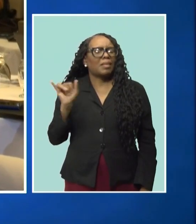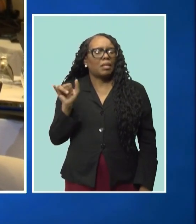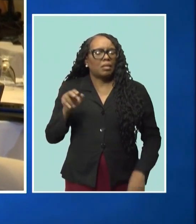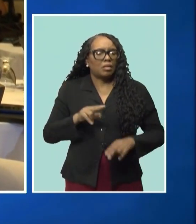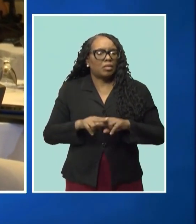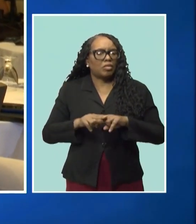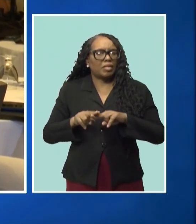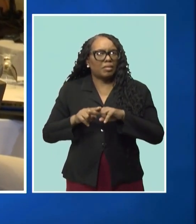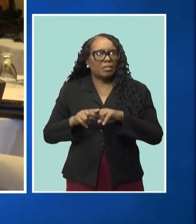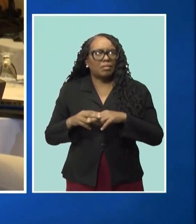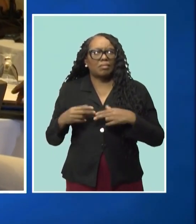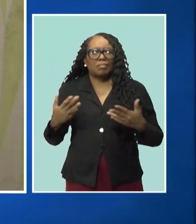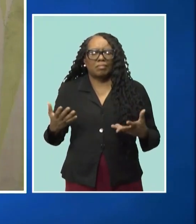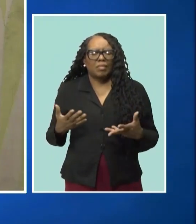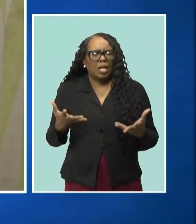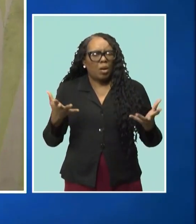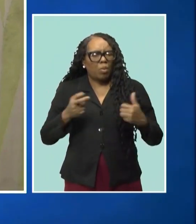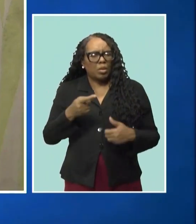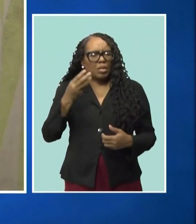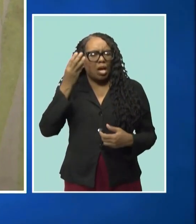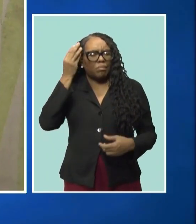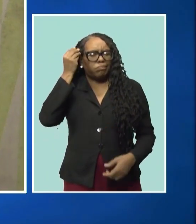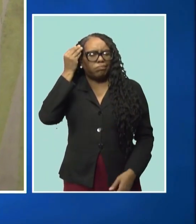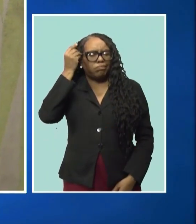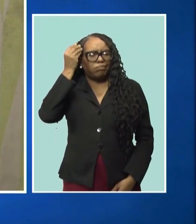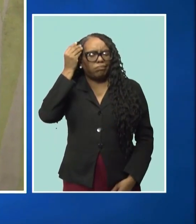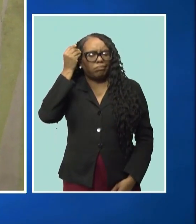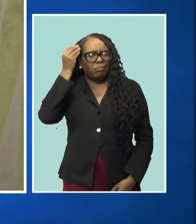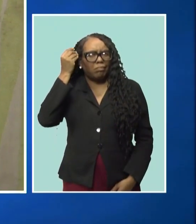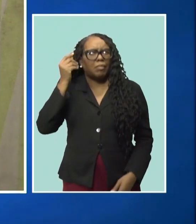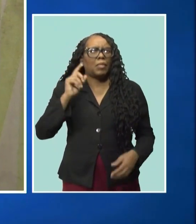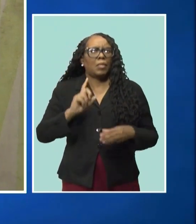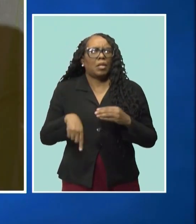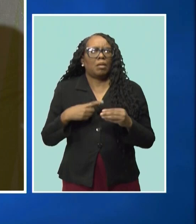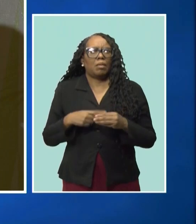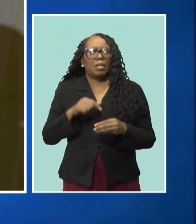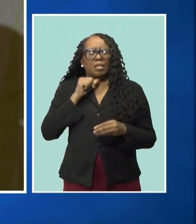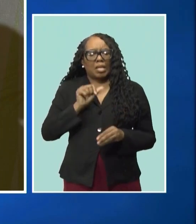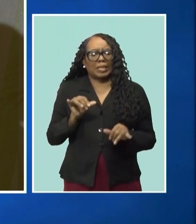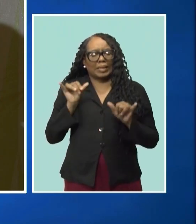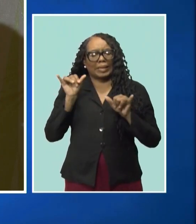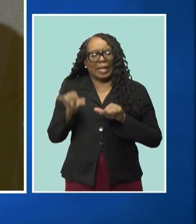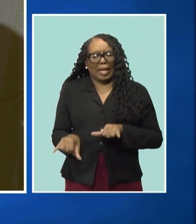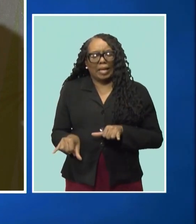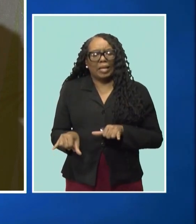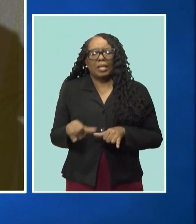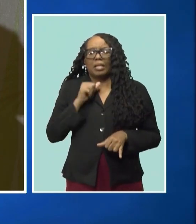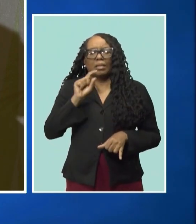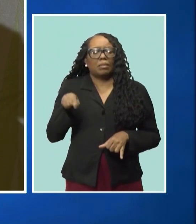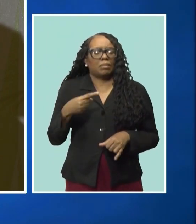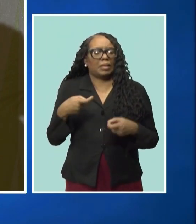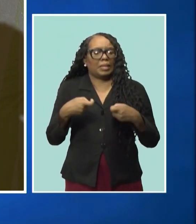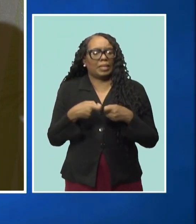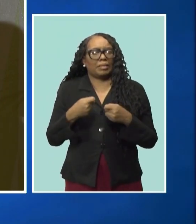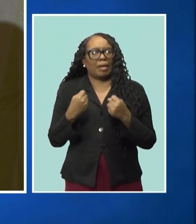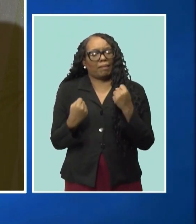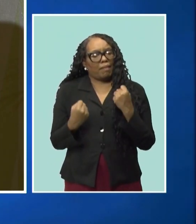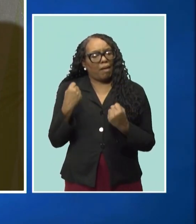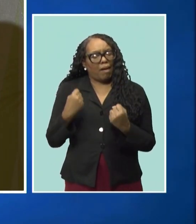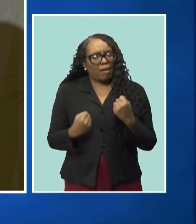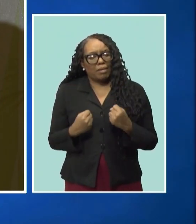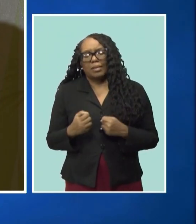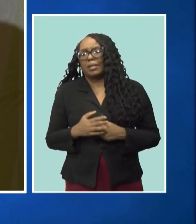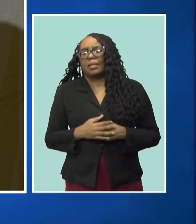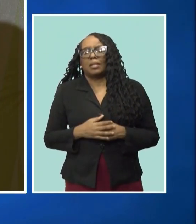just to stimulate the thought and the discussion about not just electric vehicles, not just